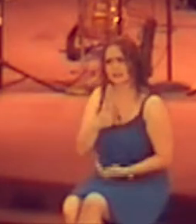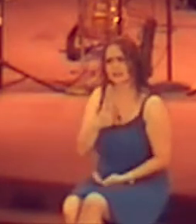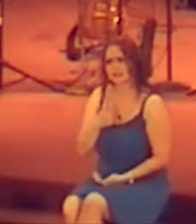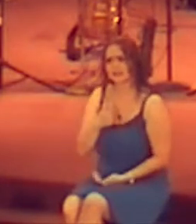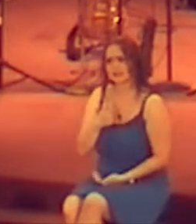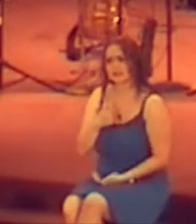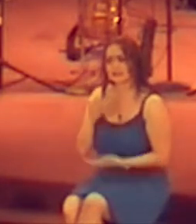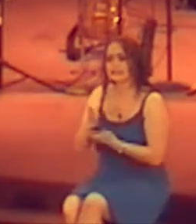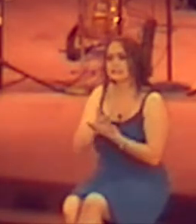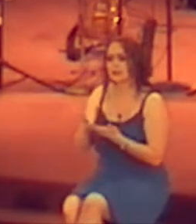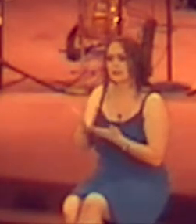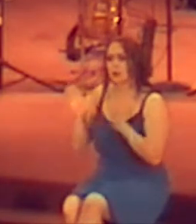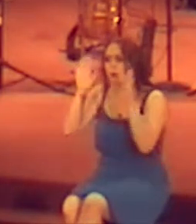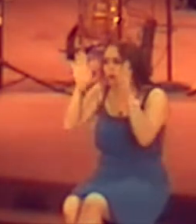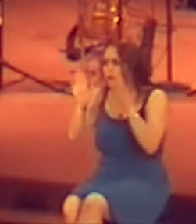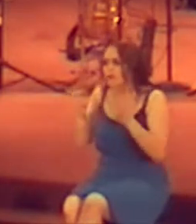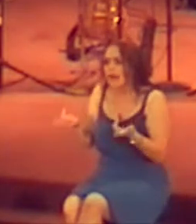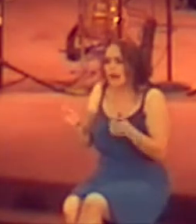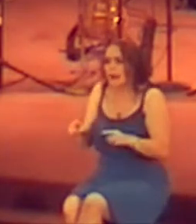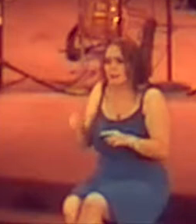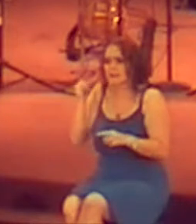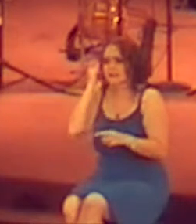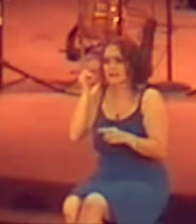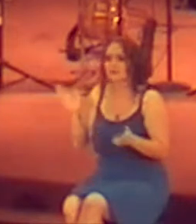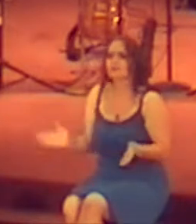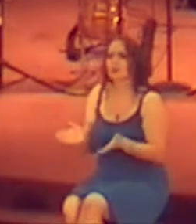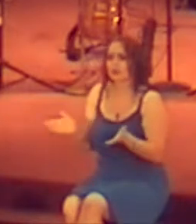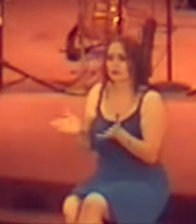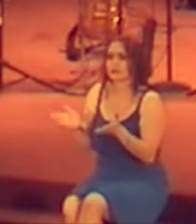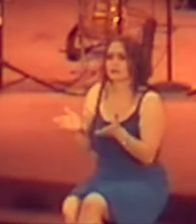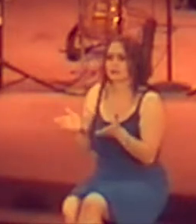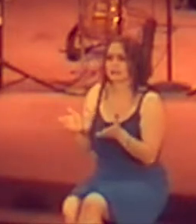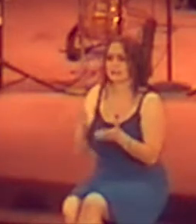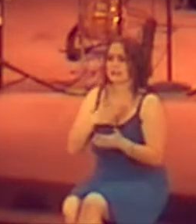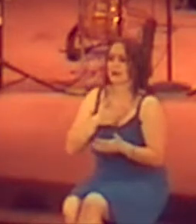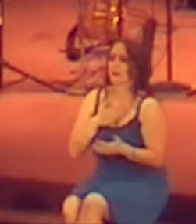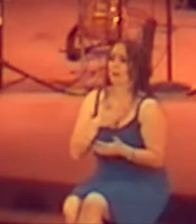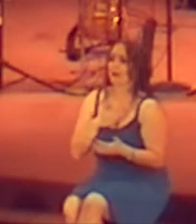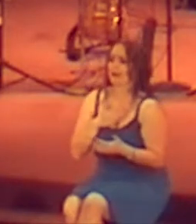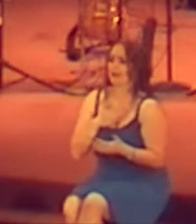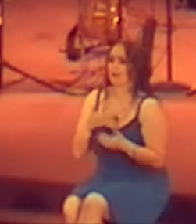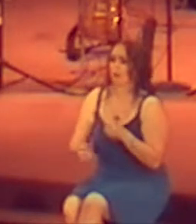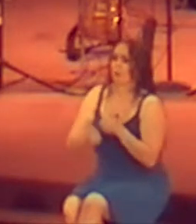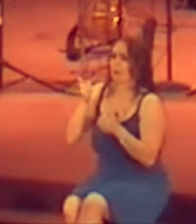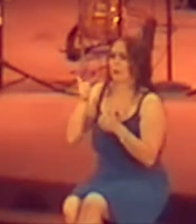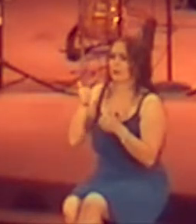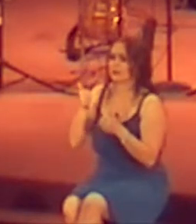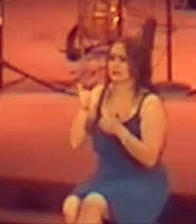encouraged. You know, that corkboard is my most prized possession. Please don't steal it.